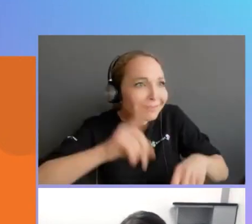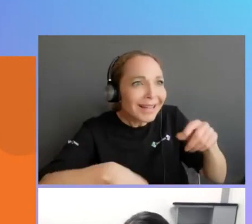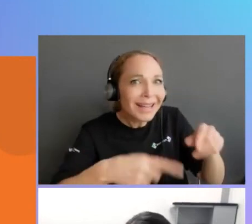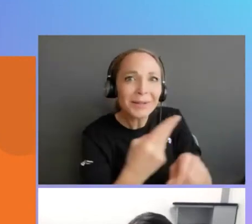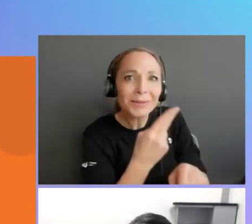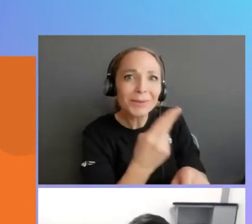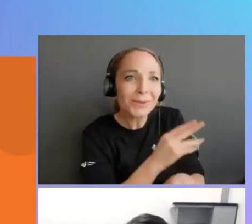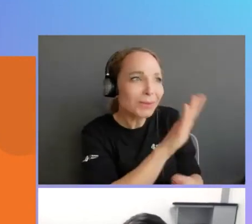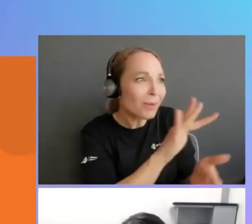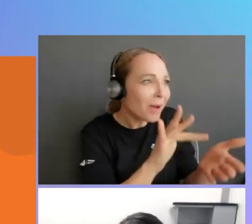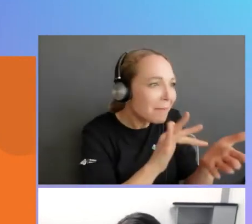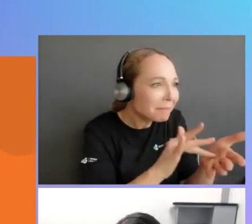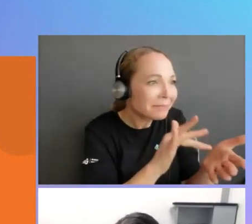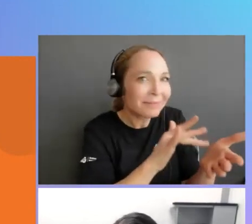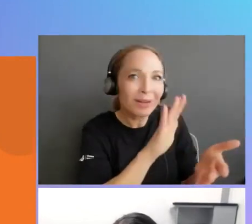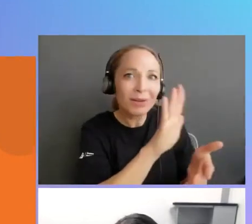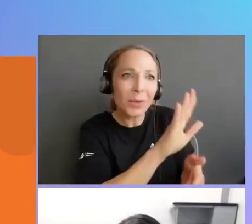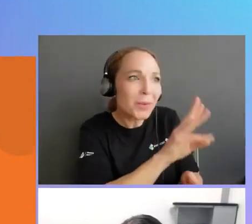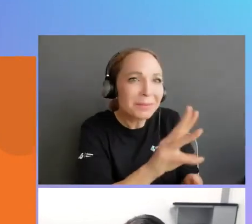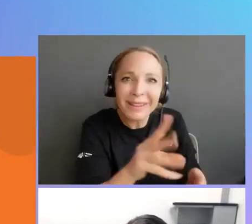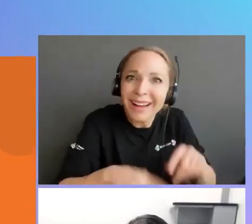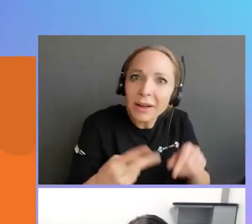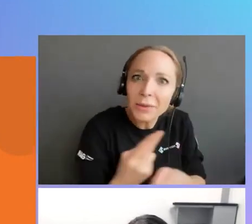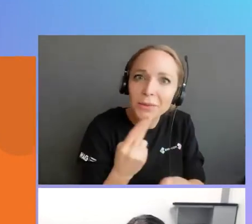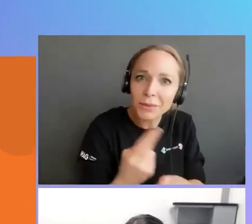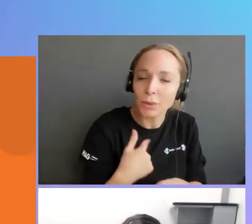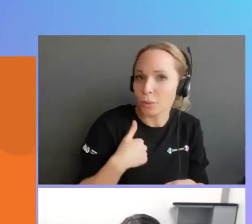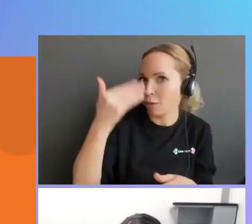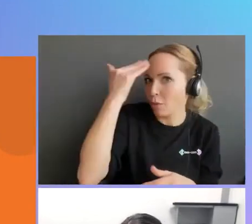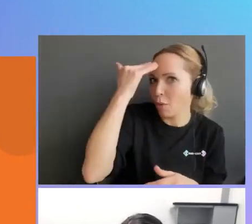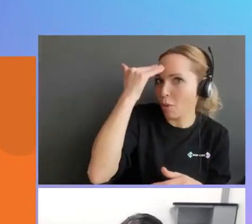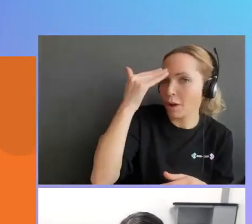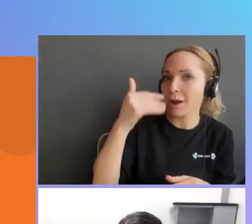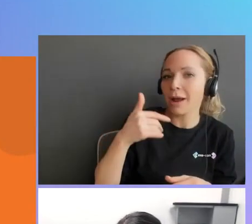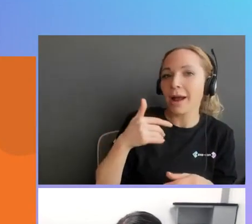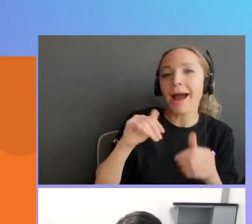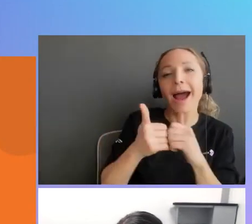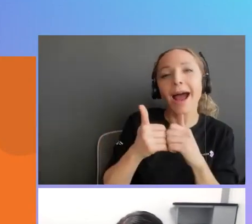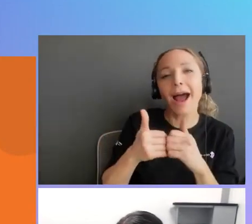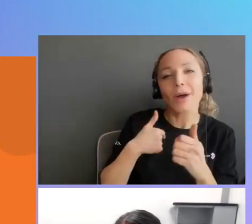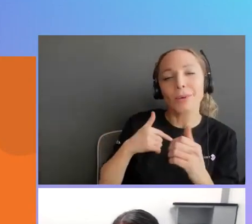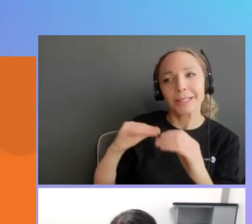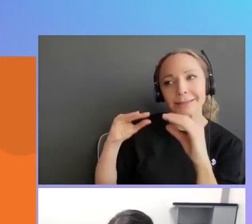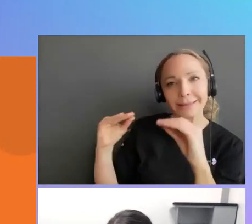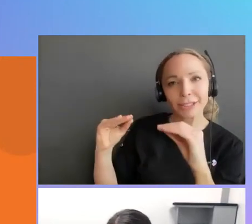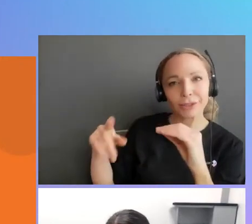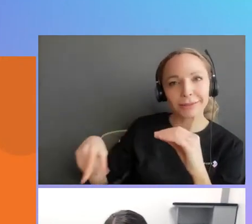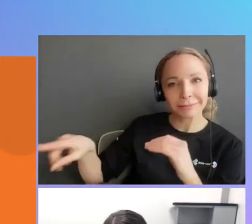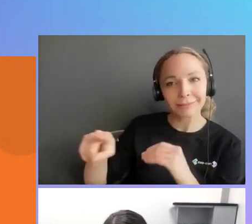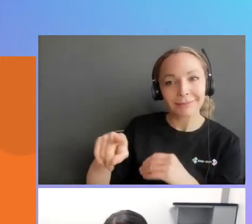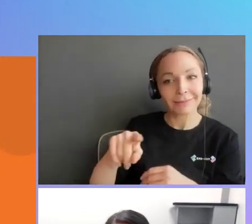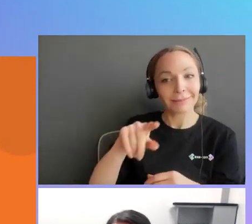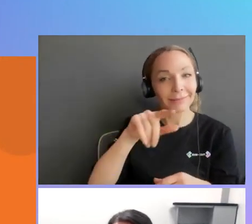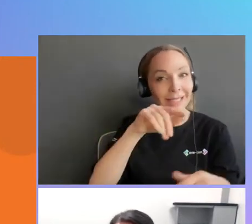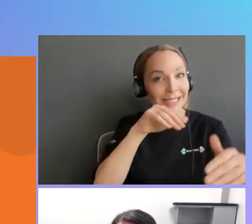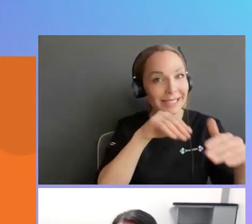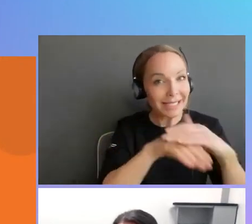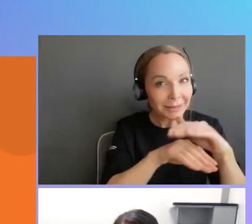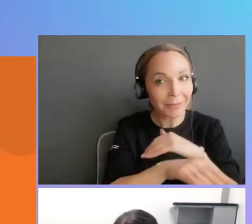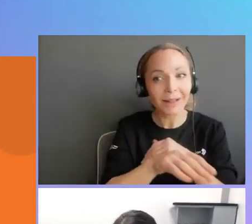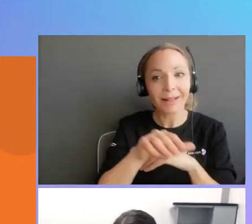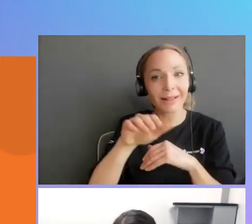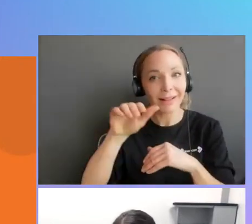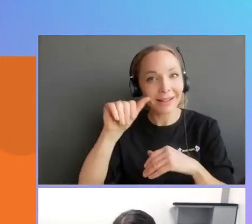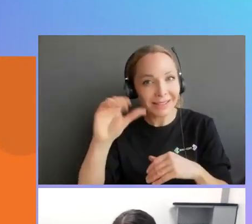whatever it is. So helping to get that idea across that accessibility AC are functional AC. We should